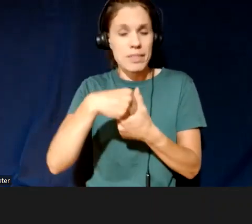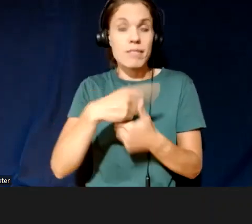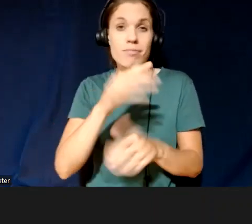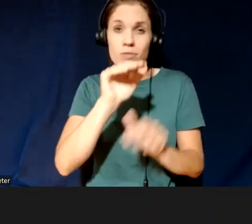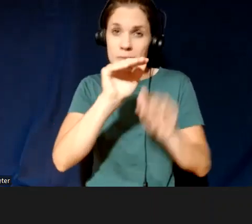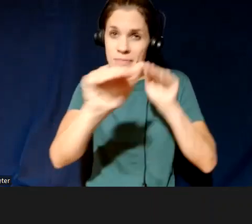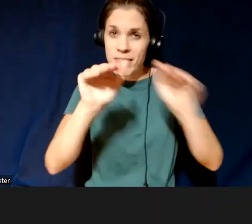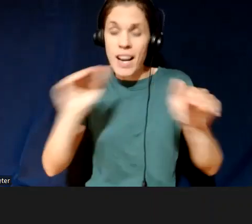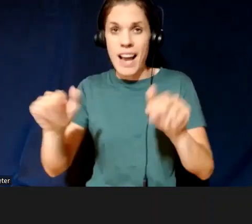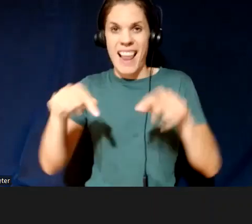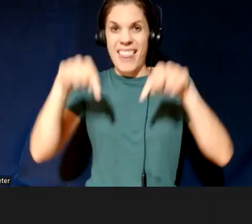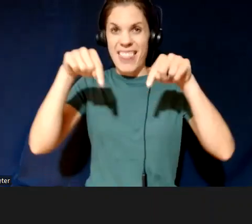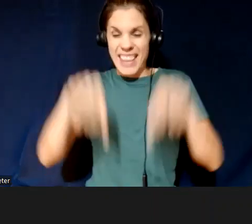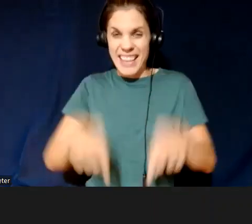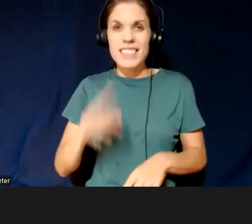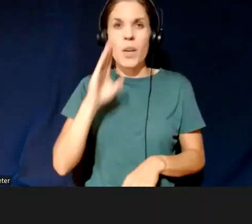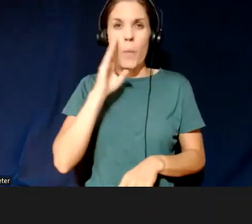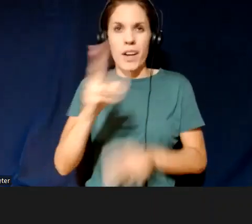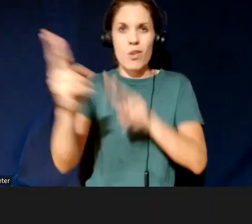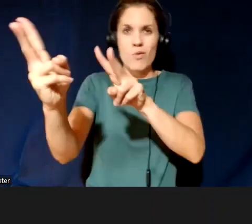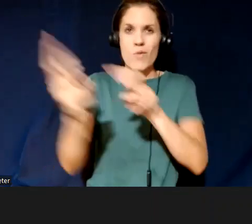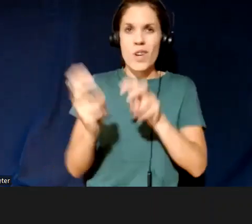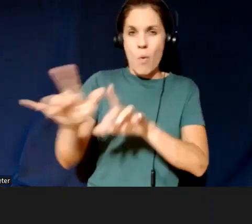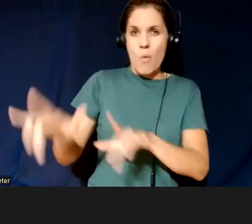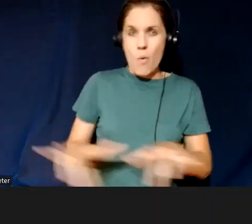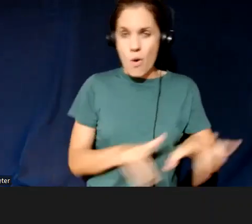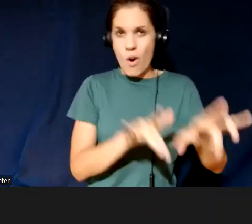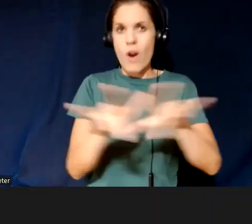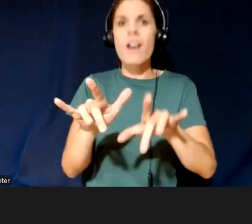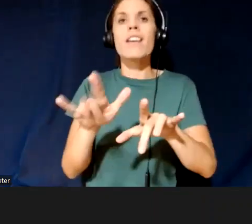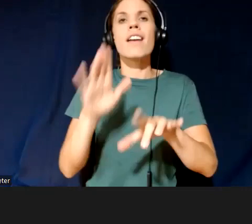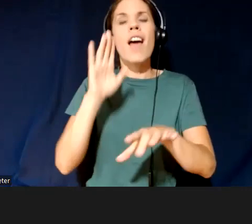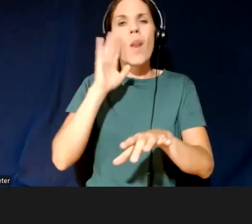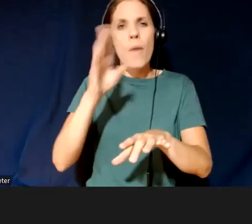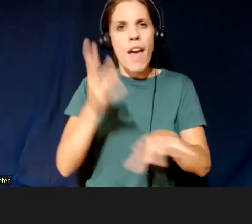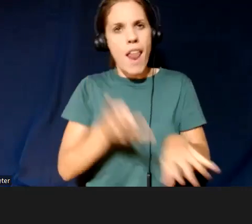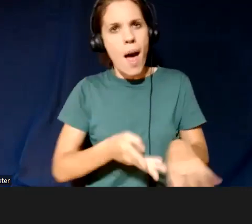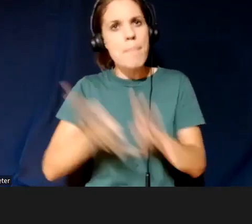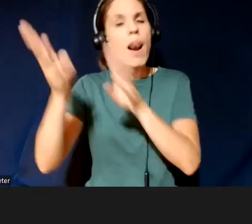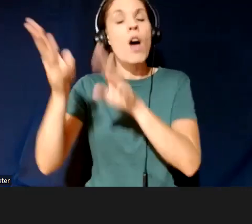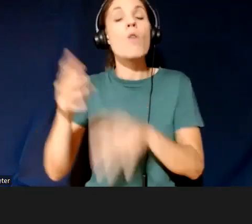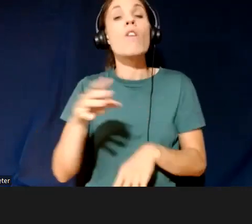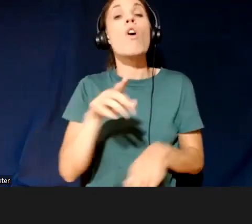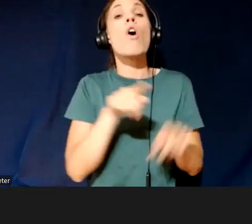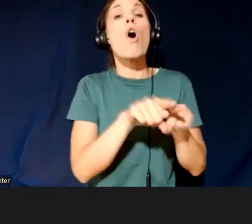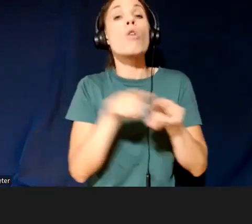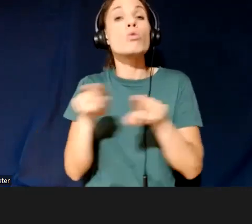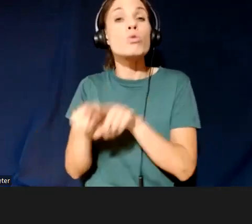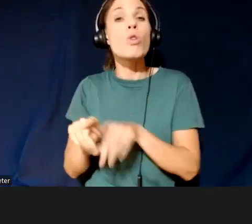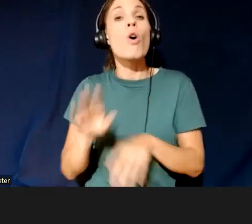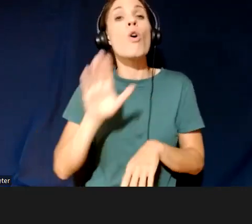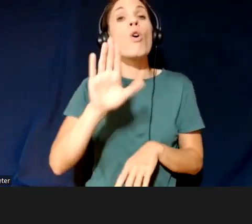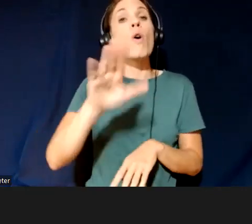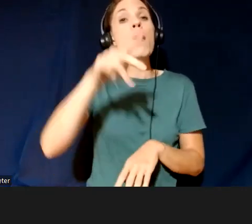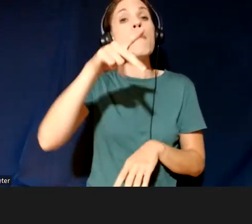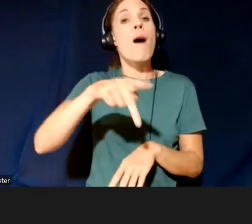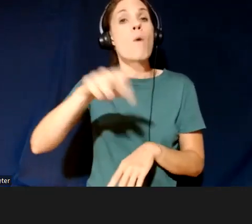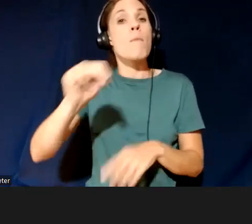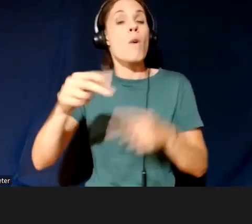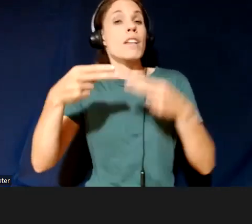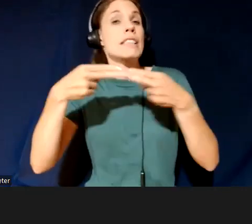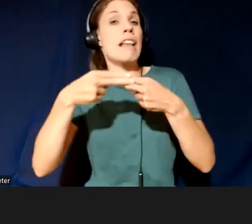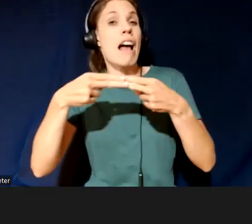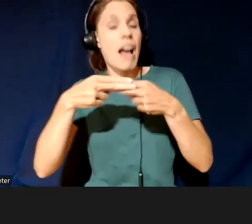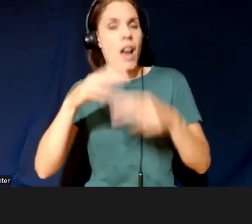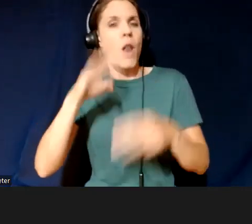recording of this. It'll be up. We also have Lindsey's presentation, so there'll be a